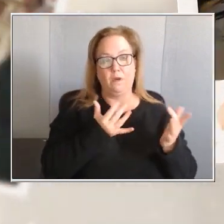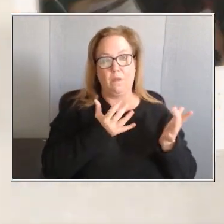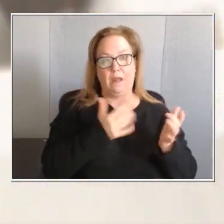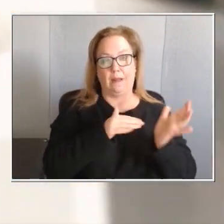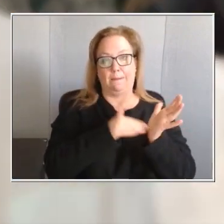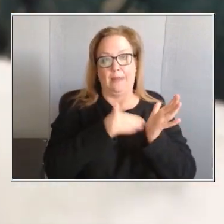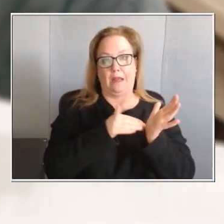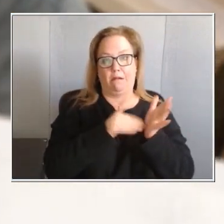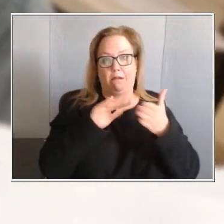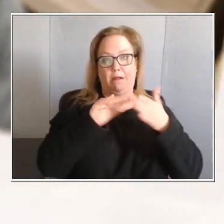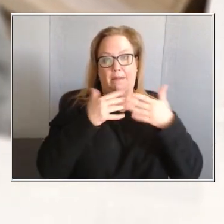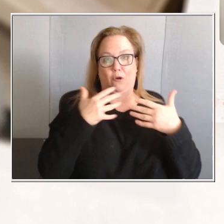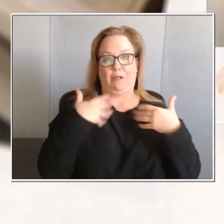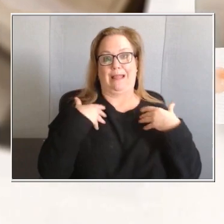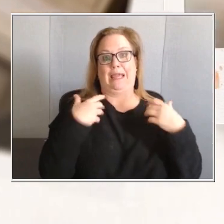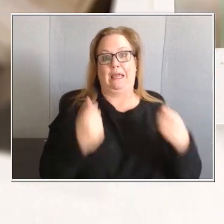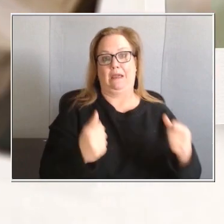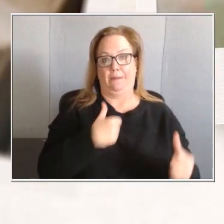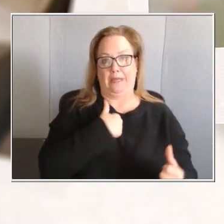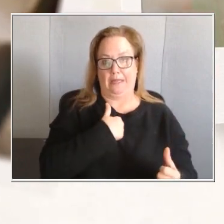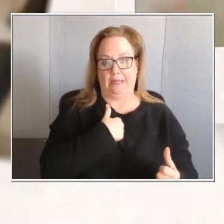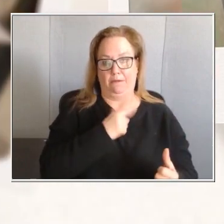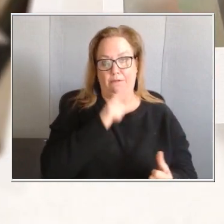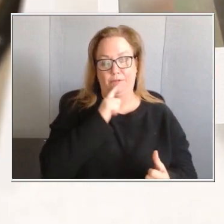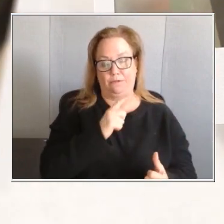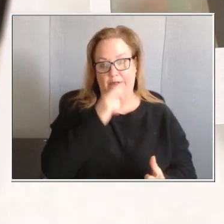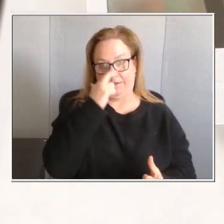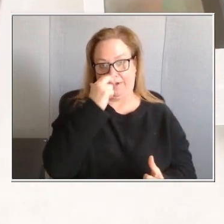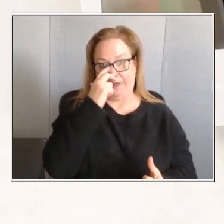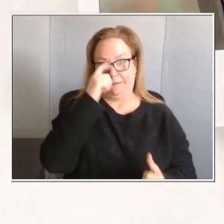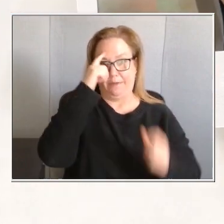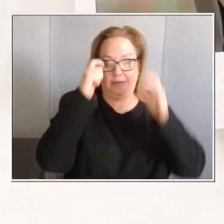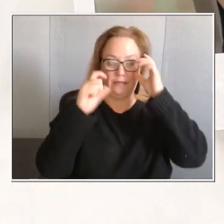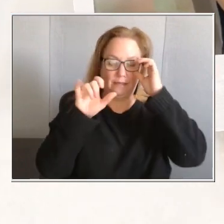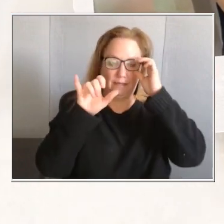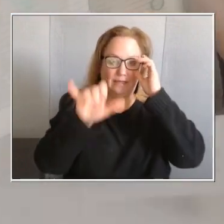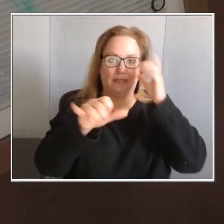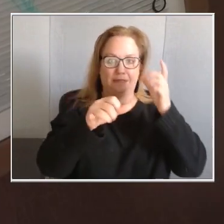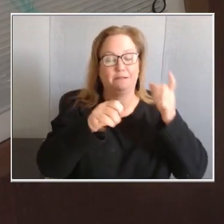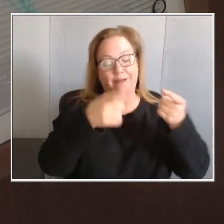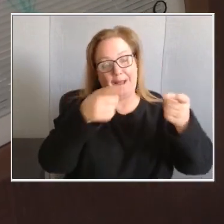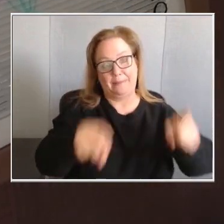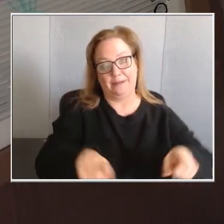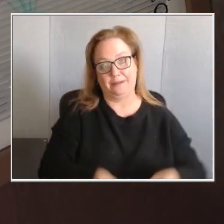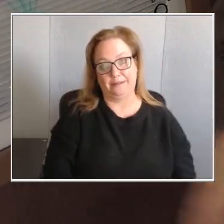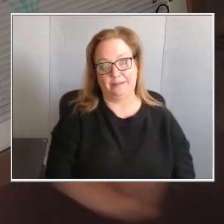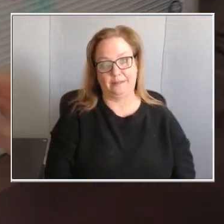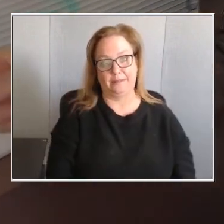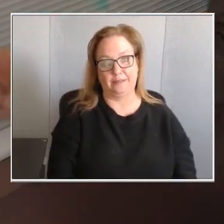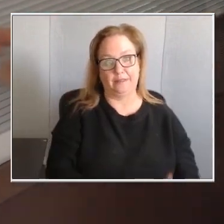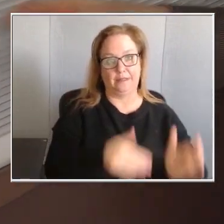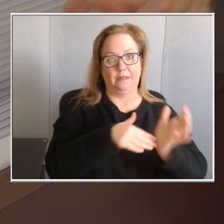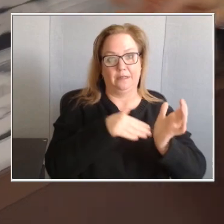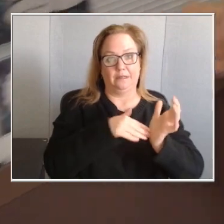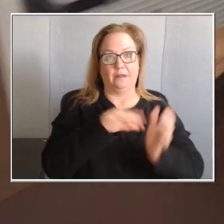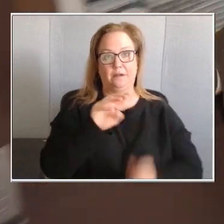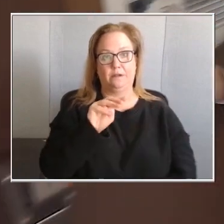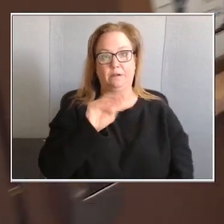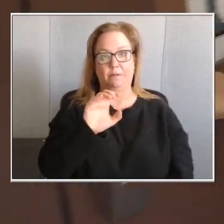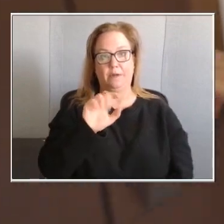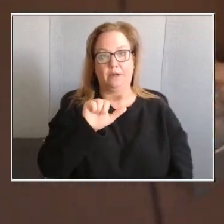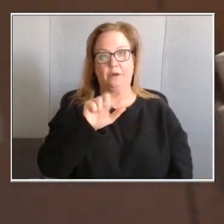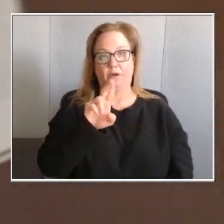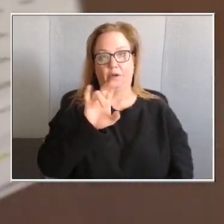heal me, which is really ironic because that's exactly what happened. Meet Dr. Joseph McGurk.